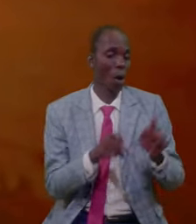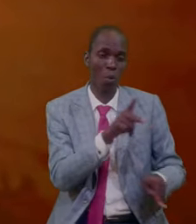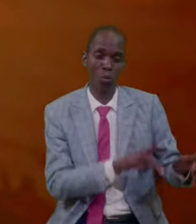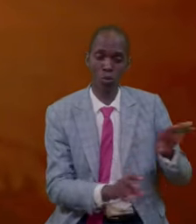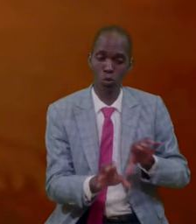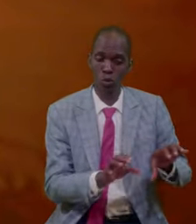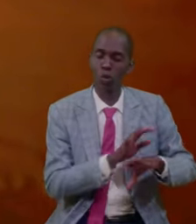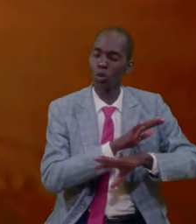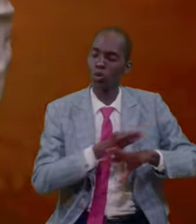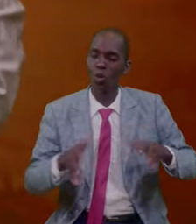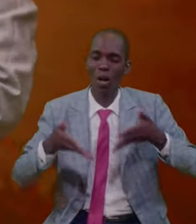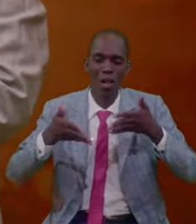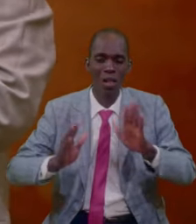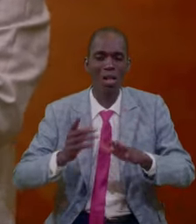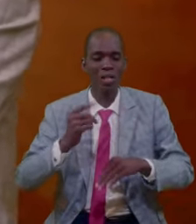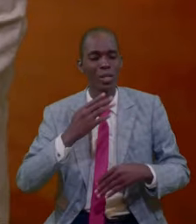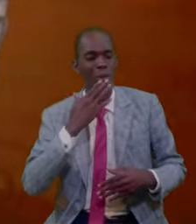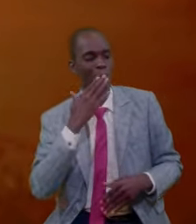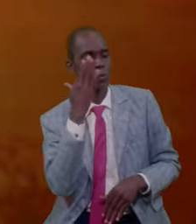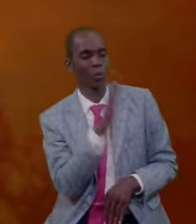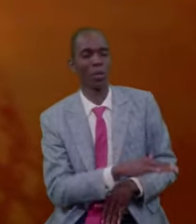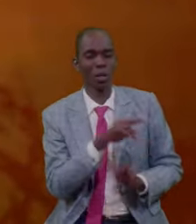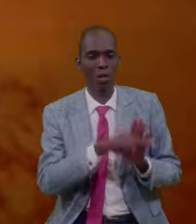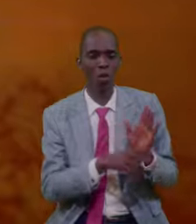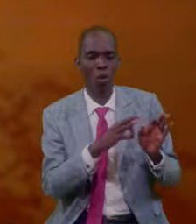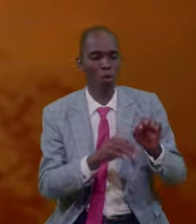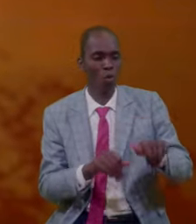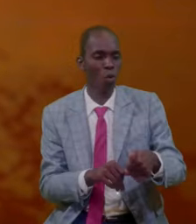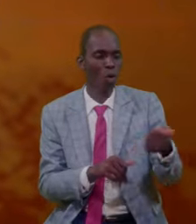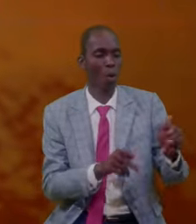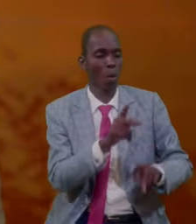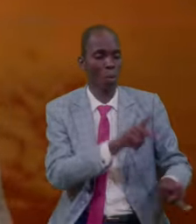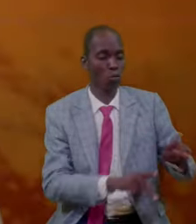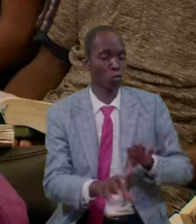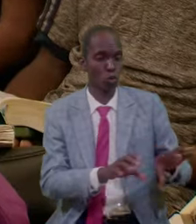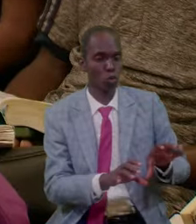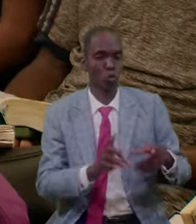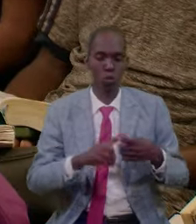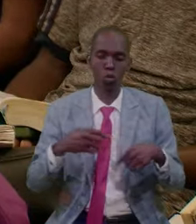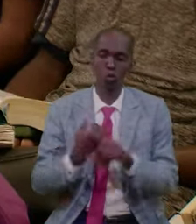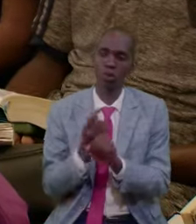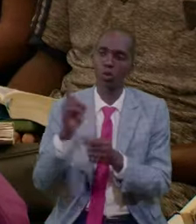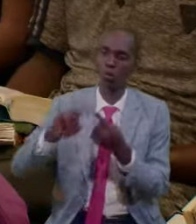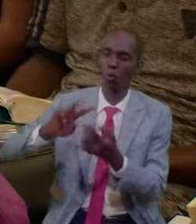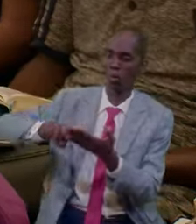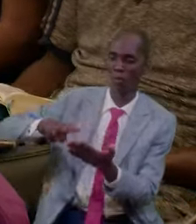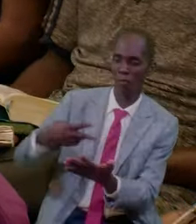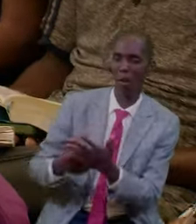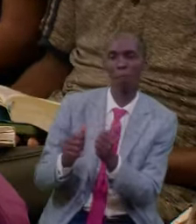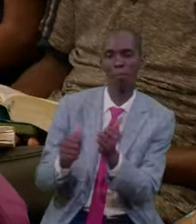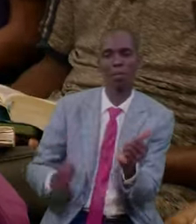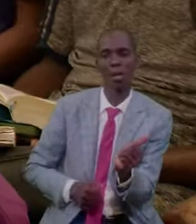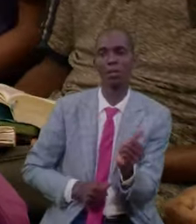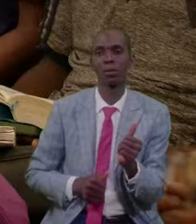the people, anyone, to make you fall from your own steadfastness. Look at verse 18. In